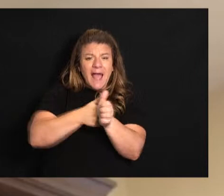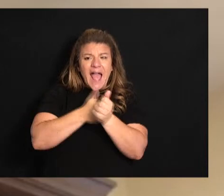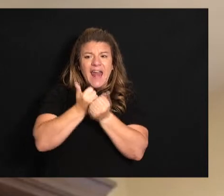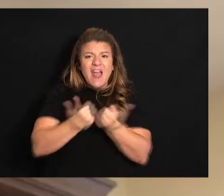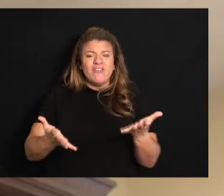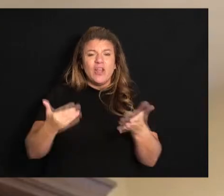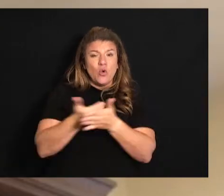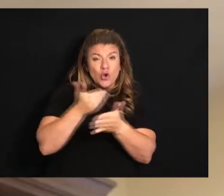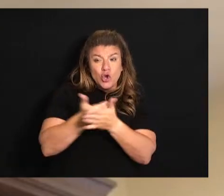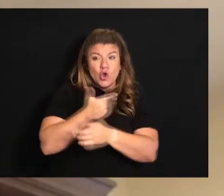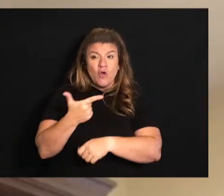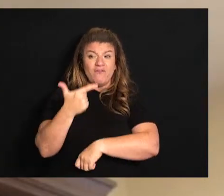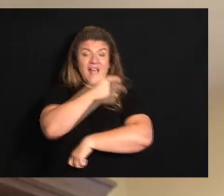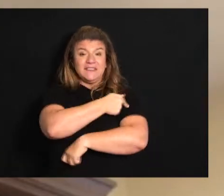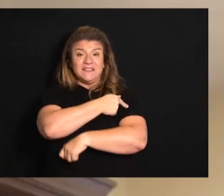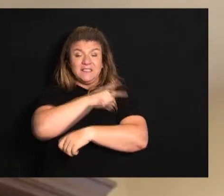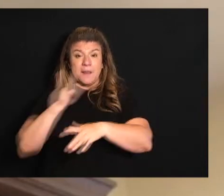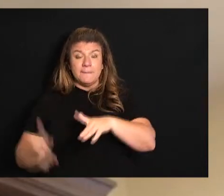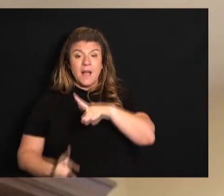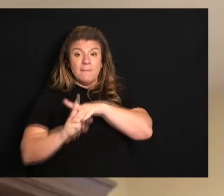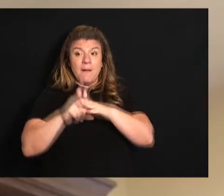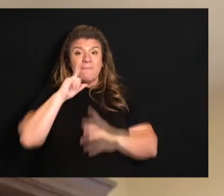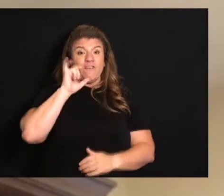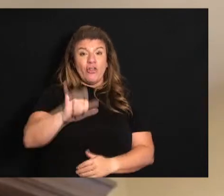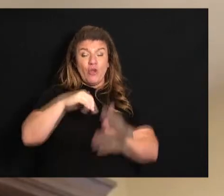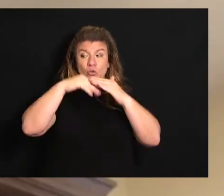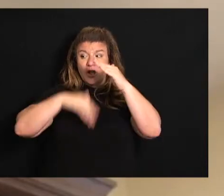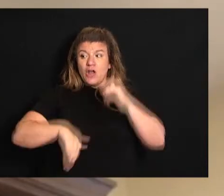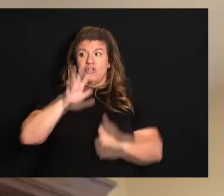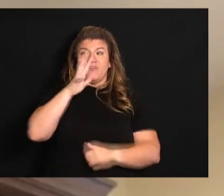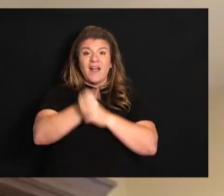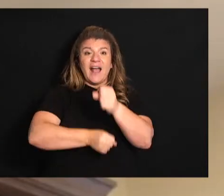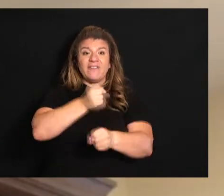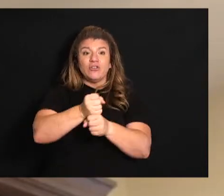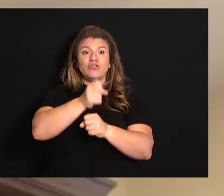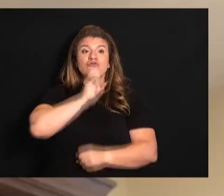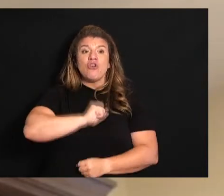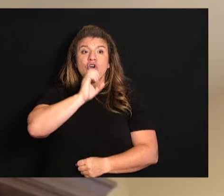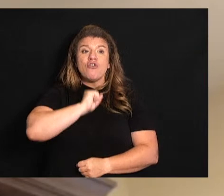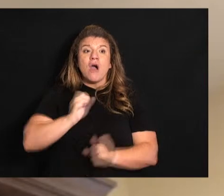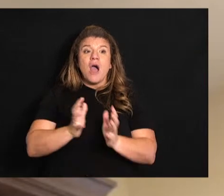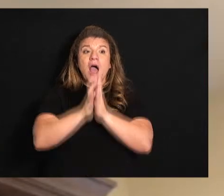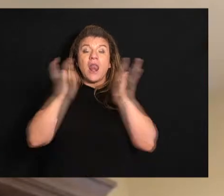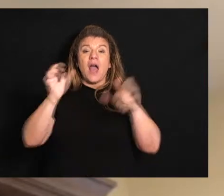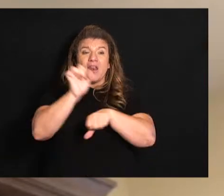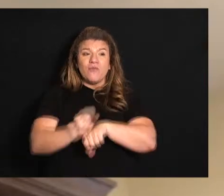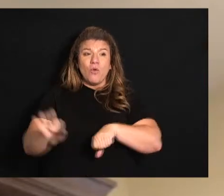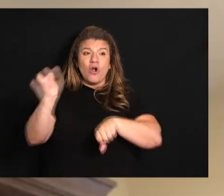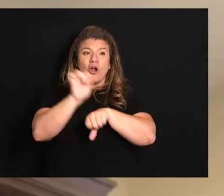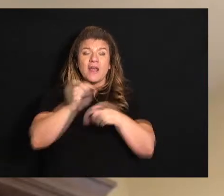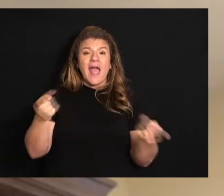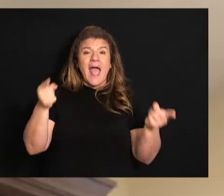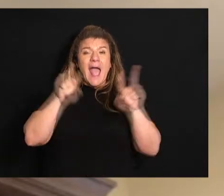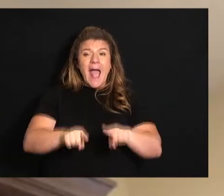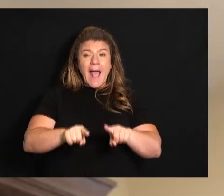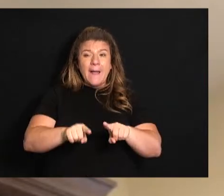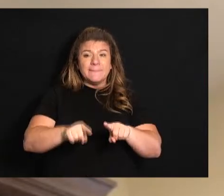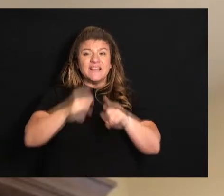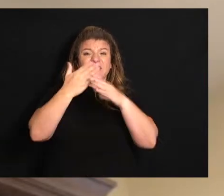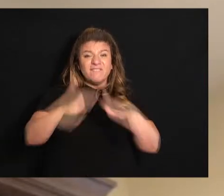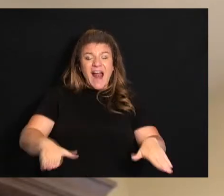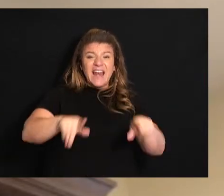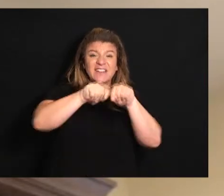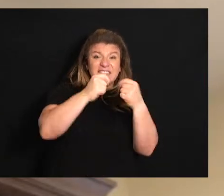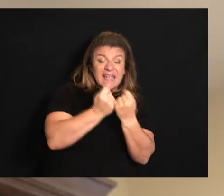vaccines come out, particularly for those under 5 years of age, a lot of work goes on by the team behind the